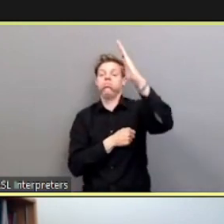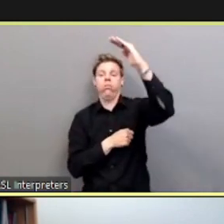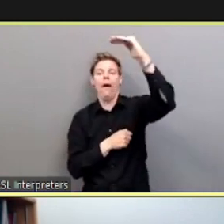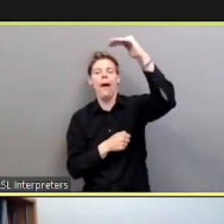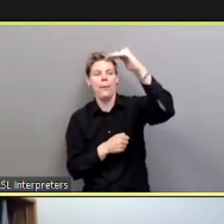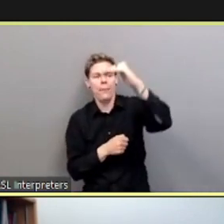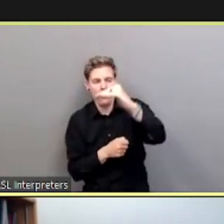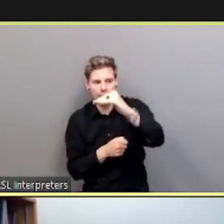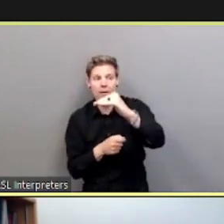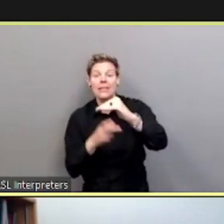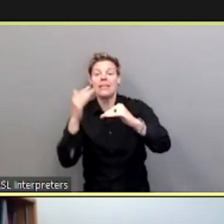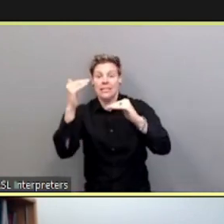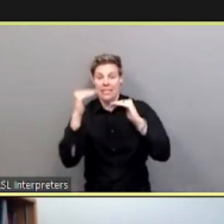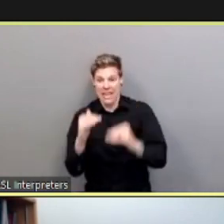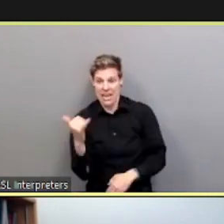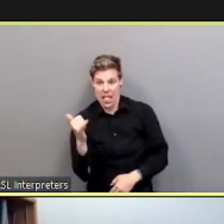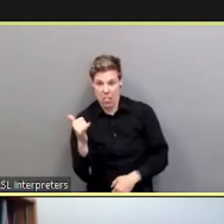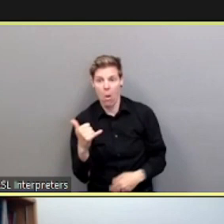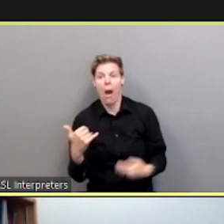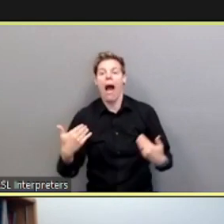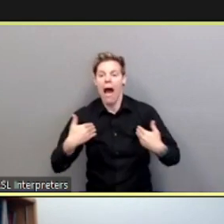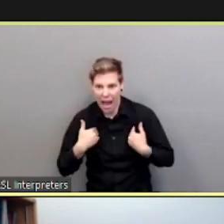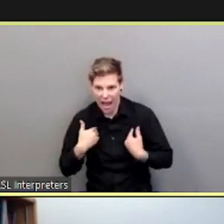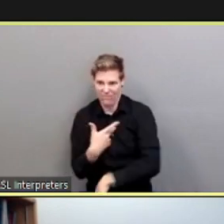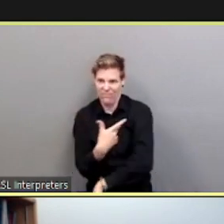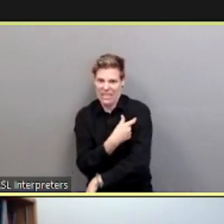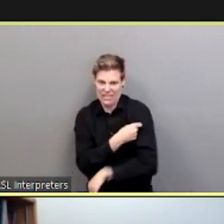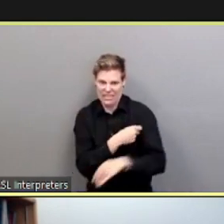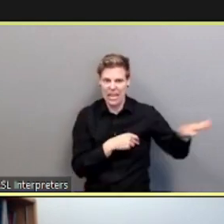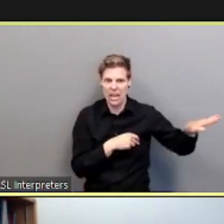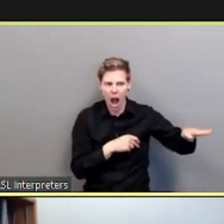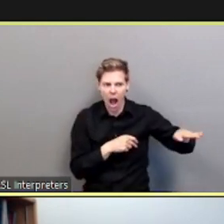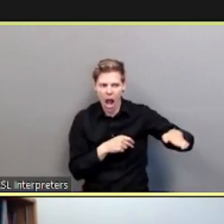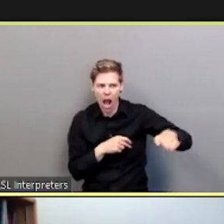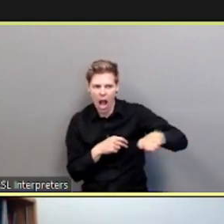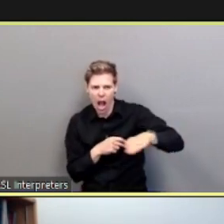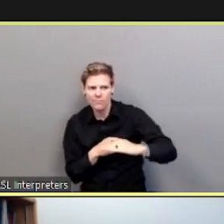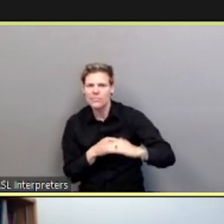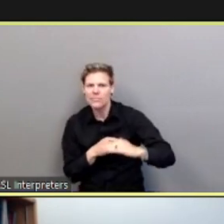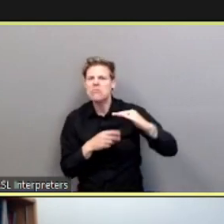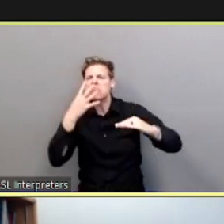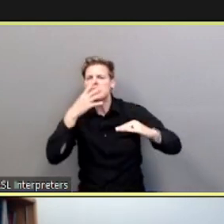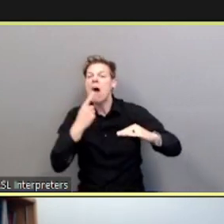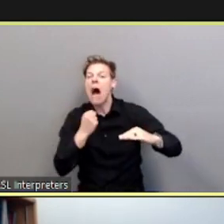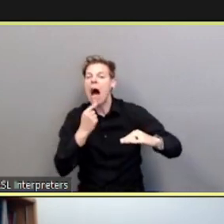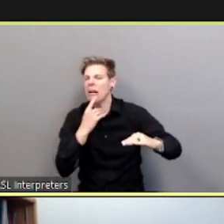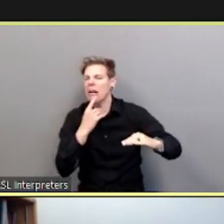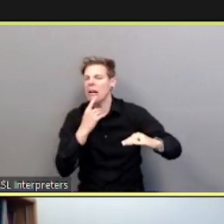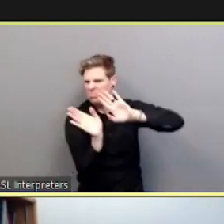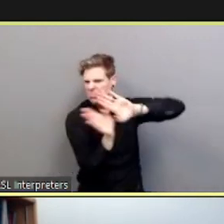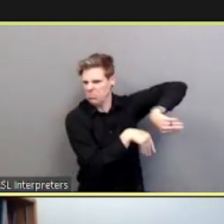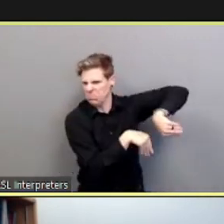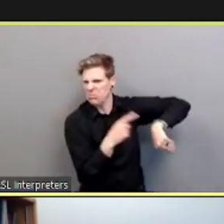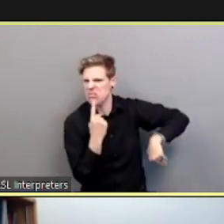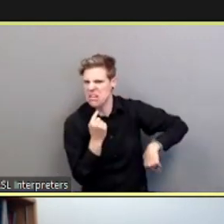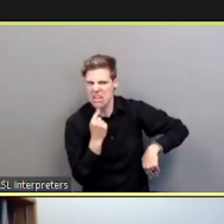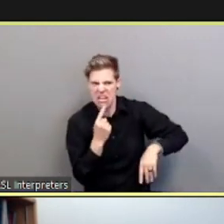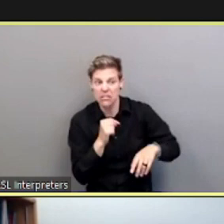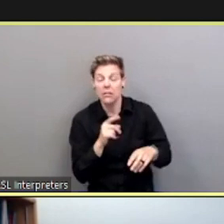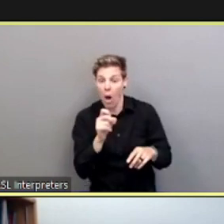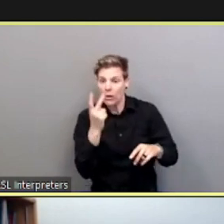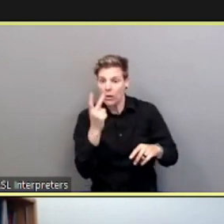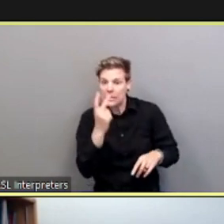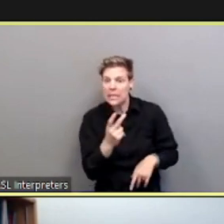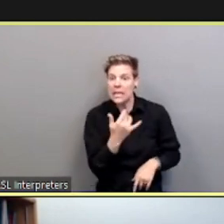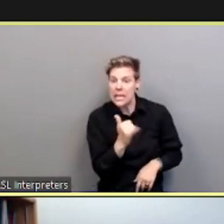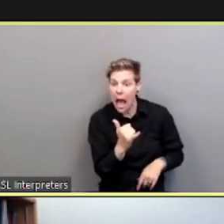red dotted line for now. But again, the take-home message is that the driving force